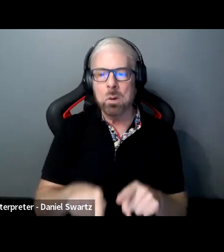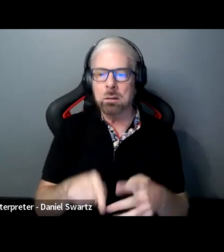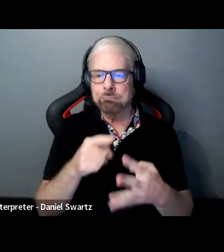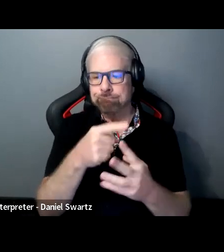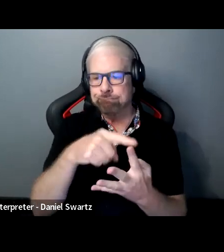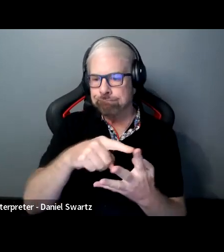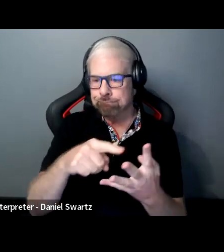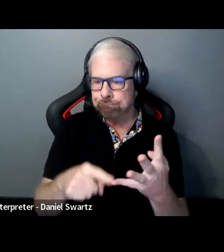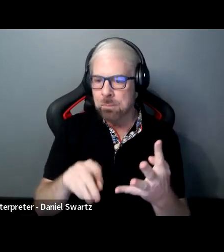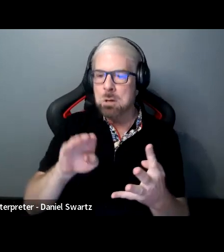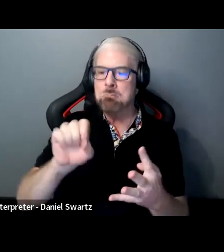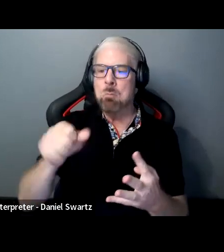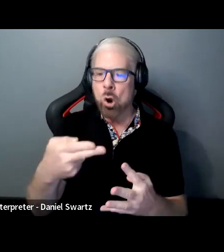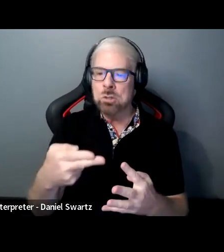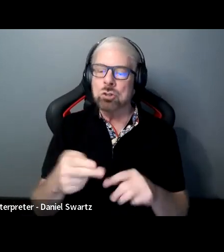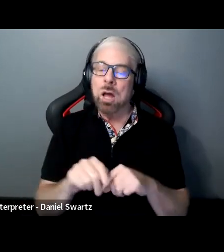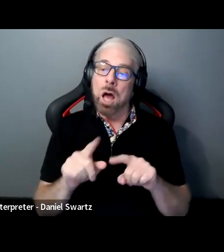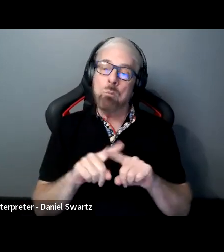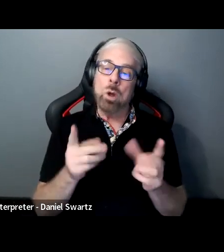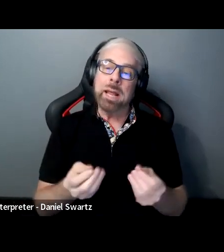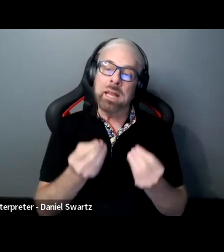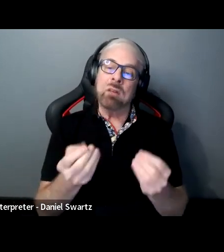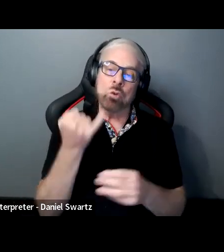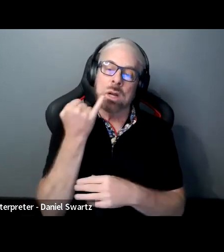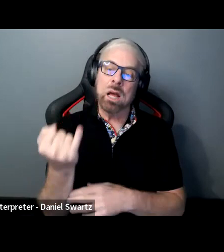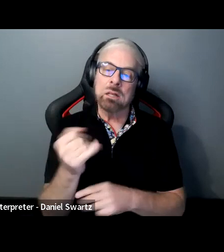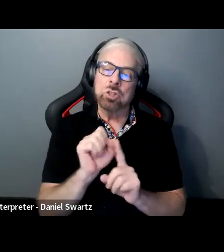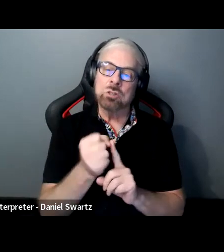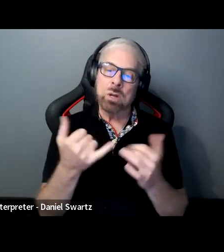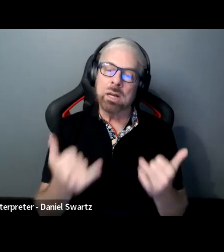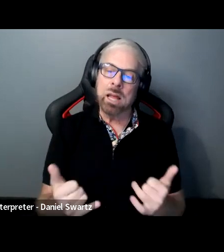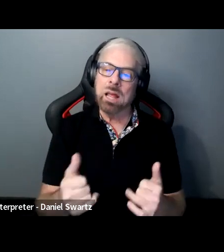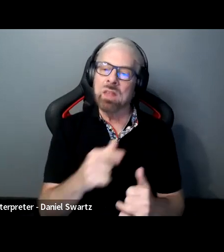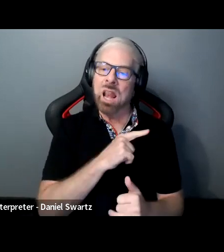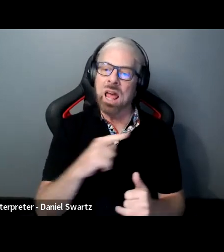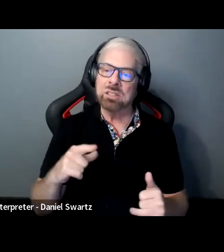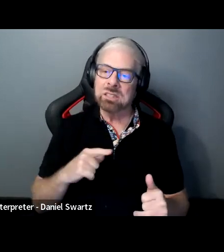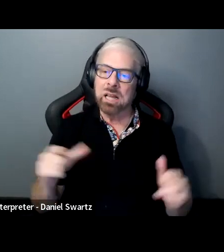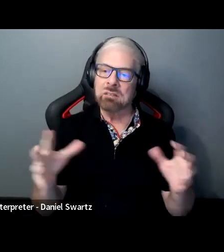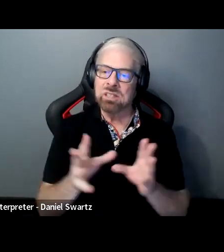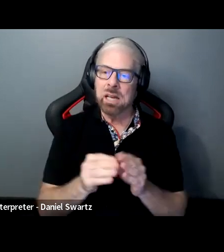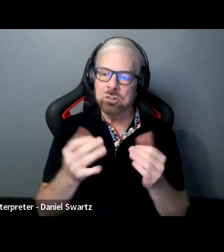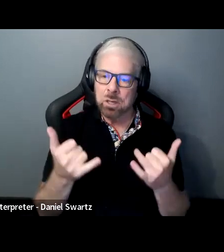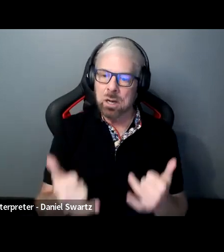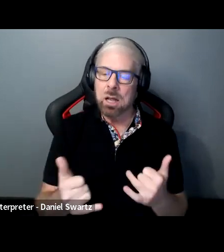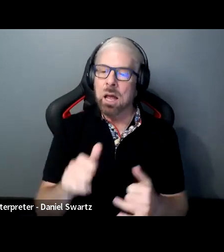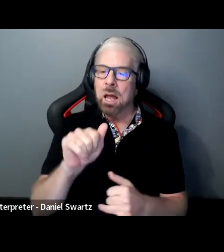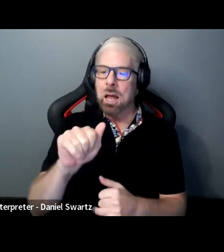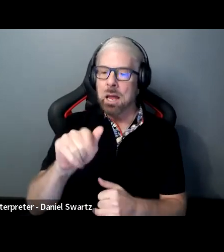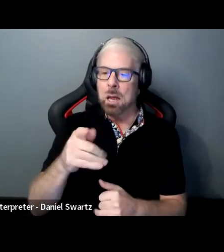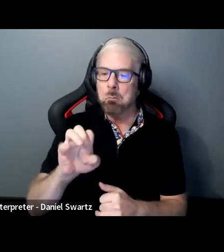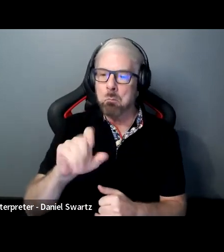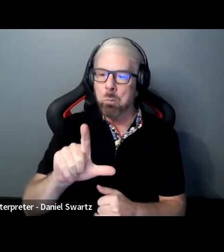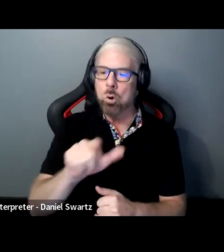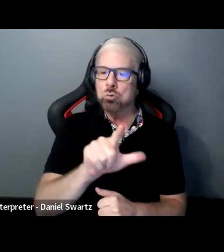March. So I just kind of wanted to give you an idea of where we're at in the legislative session. April